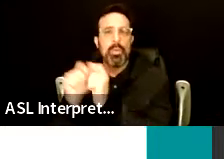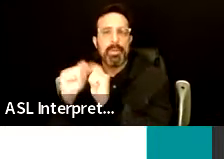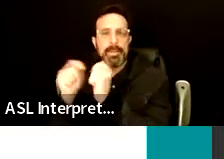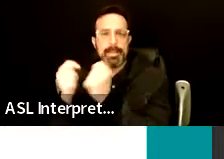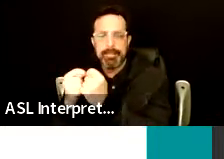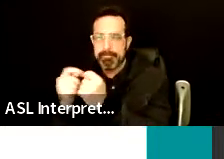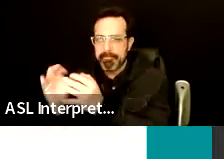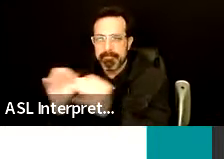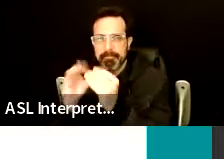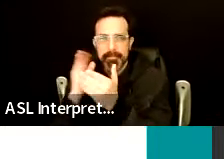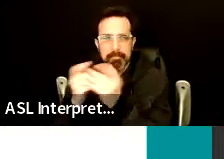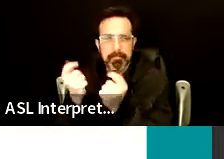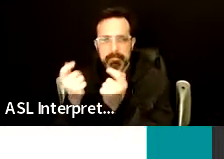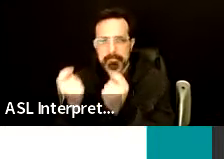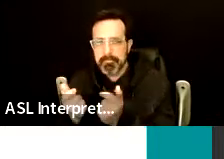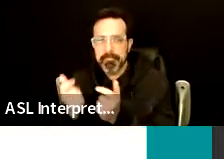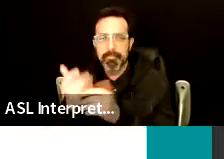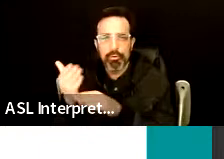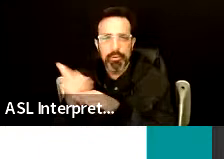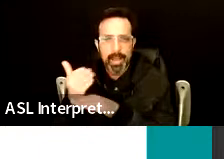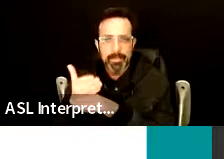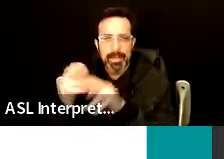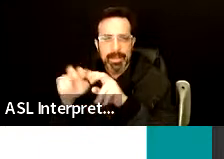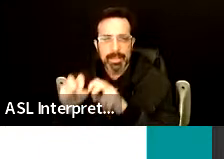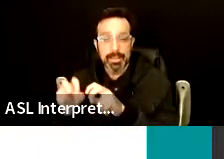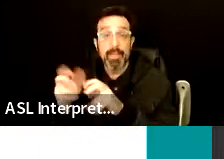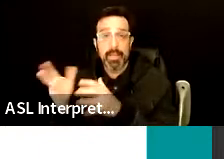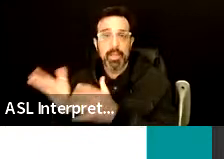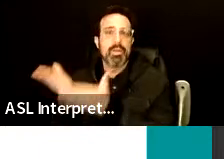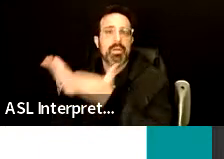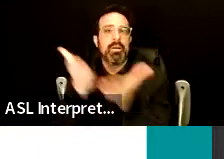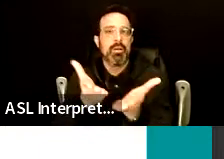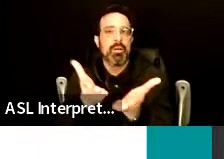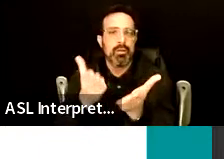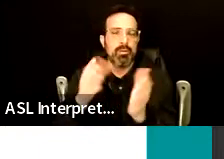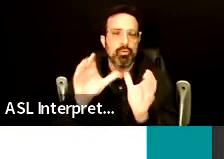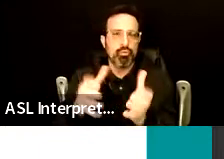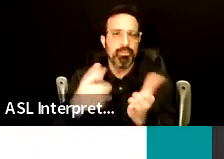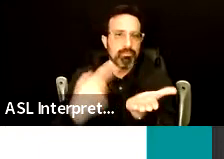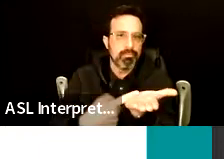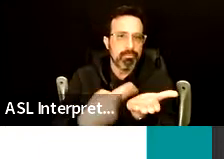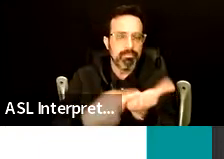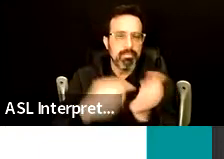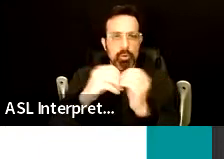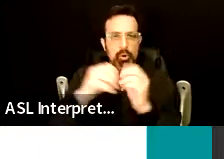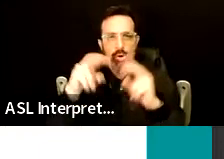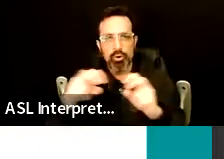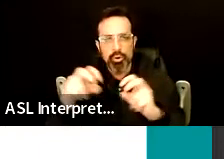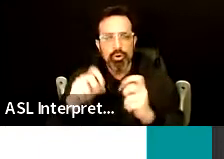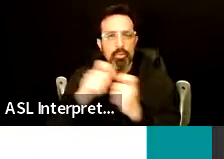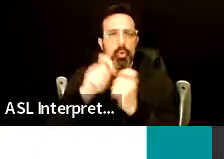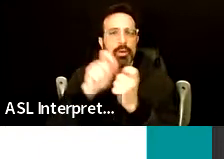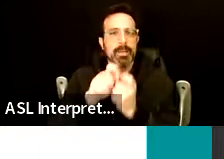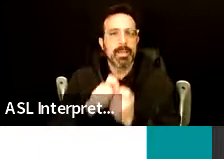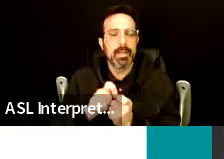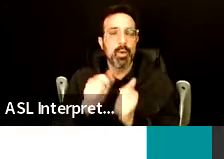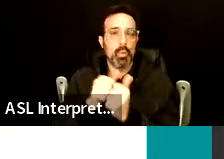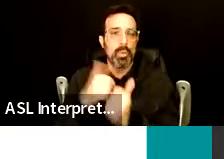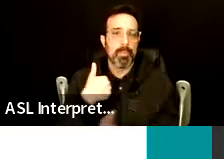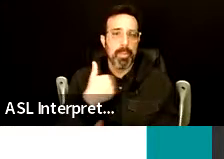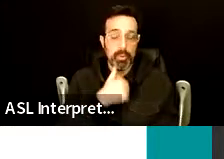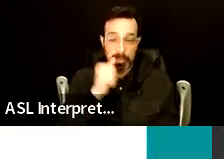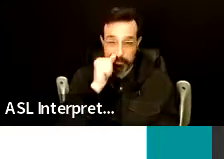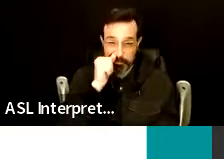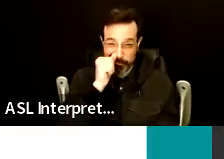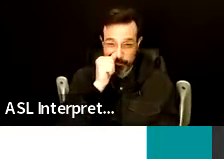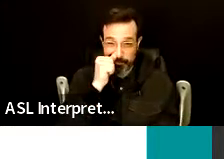some refinement, some analysis, and then bring that back to the group for further discussion, digging into some more details with members,